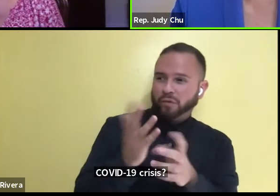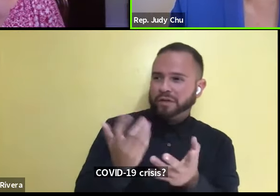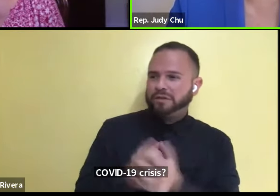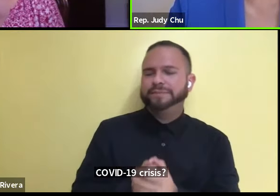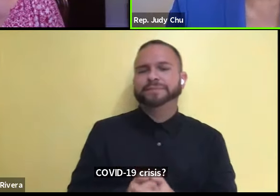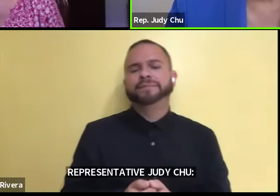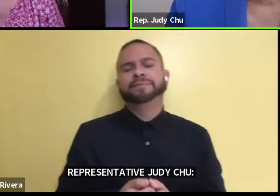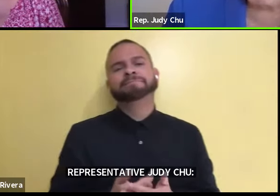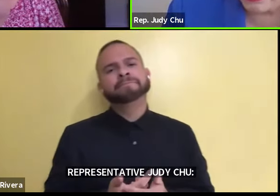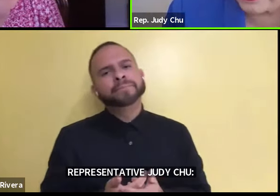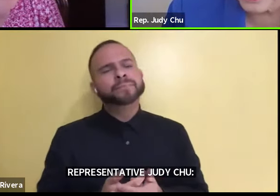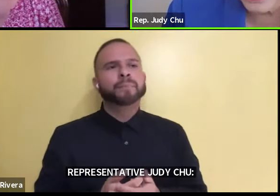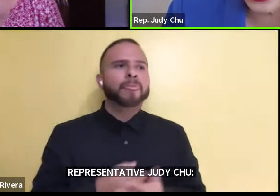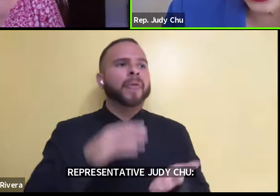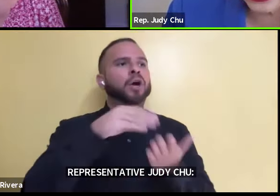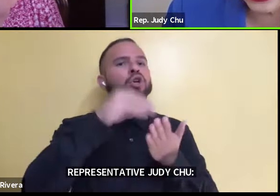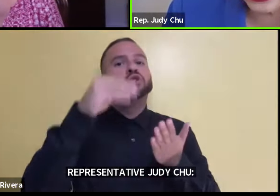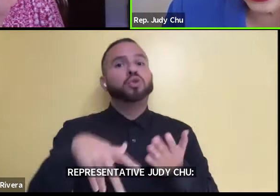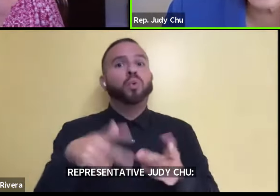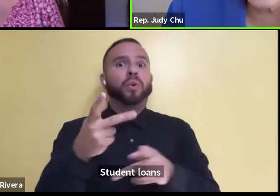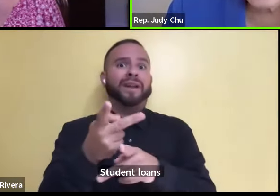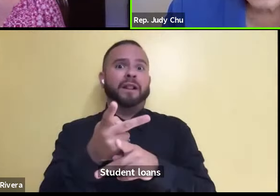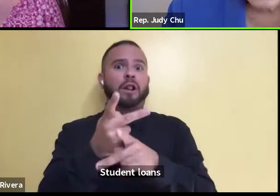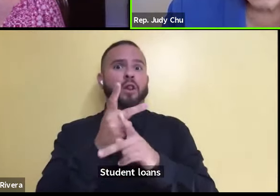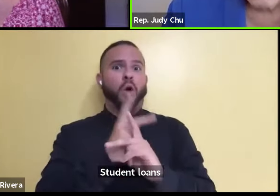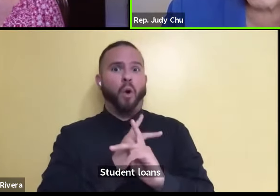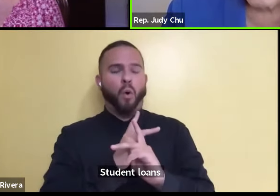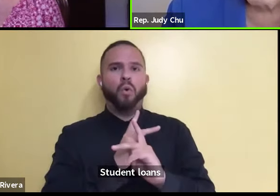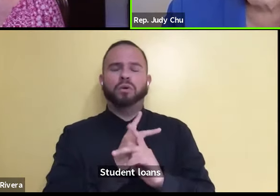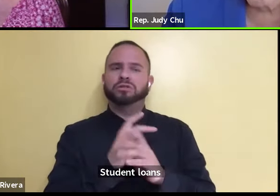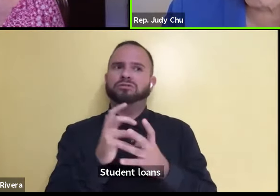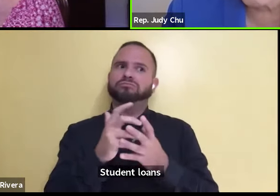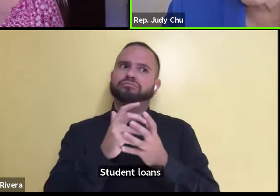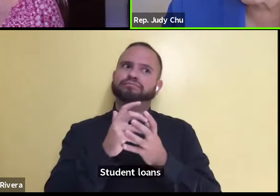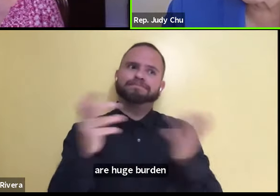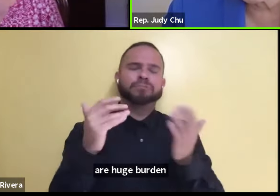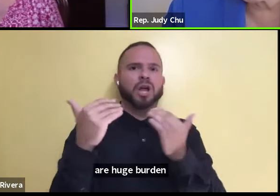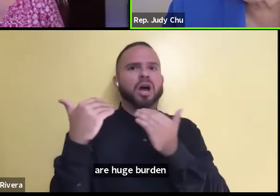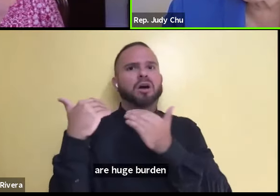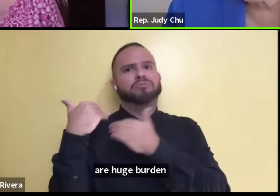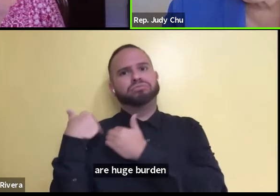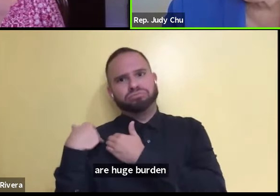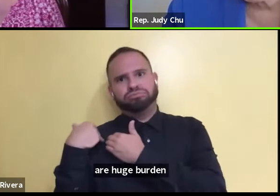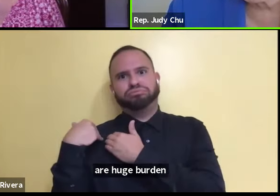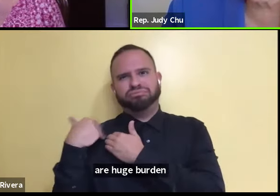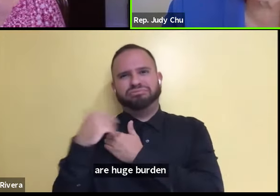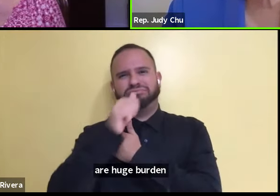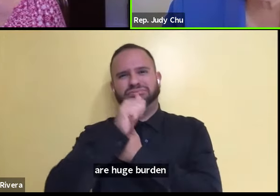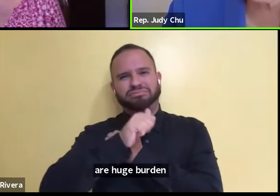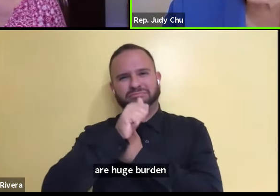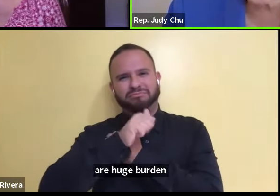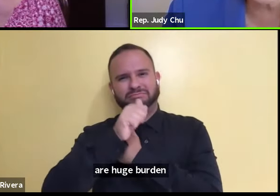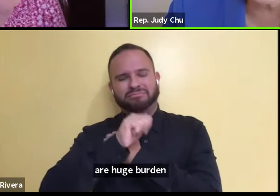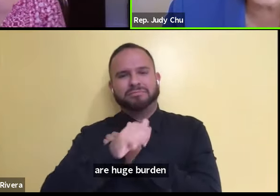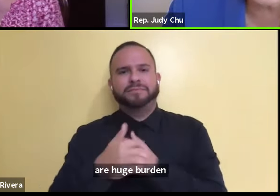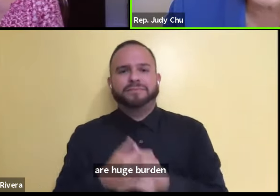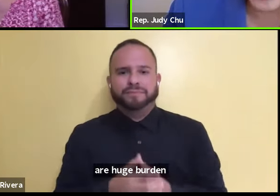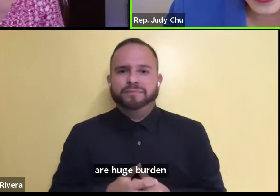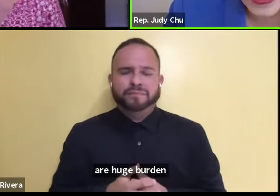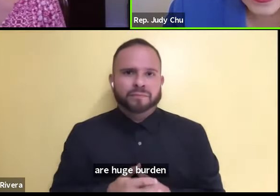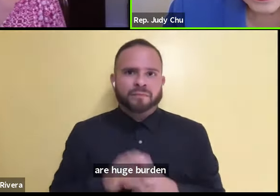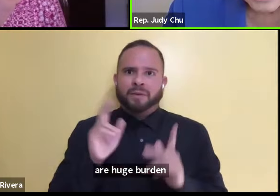student loans are a huge burden for those who are just